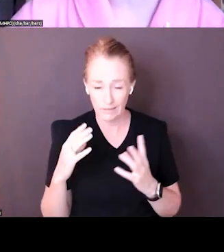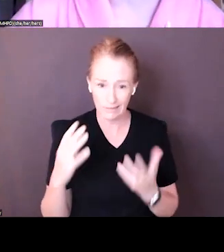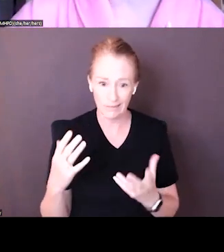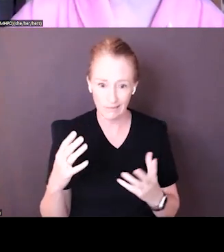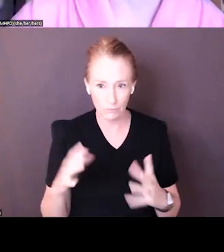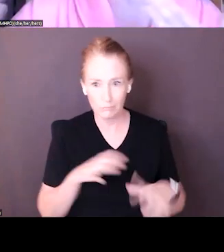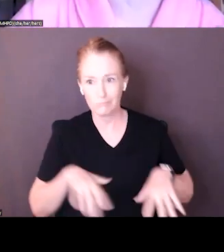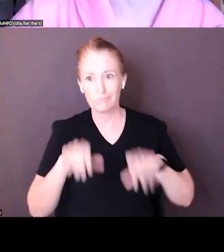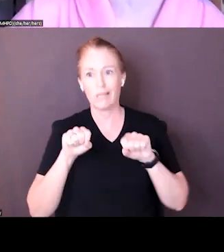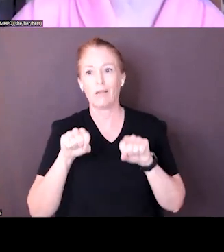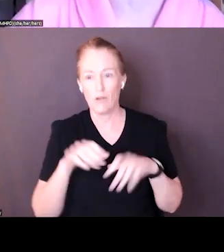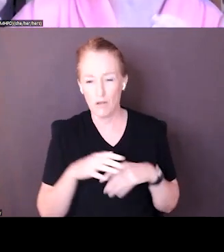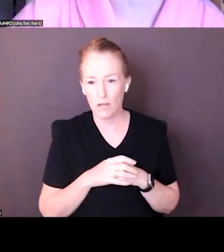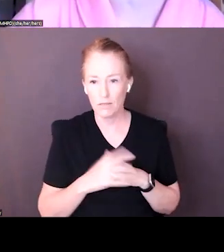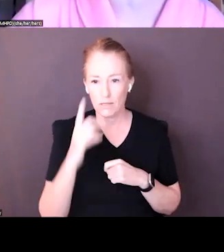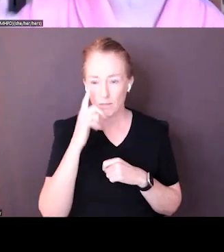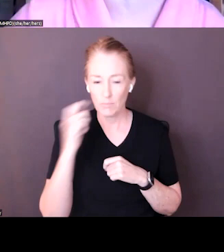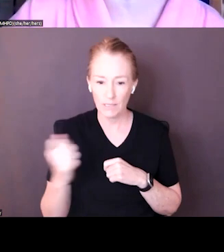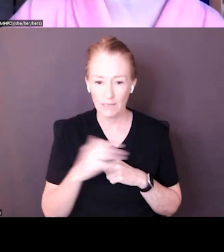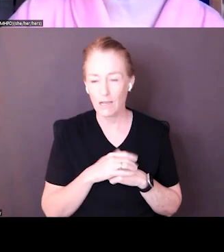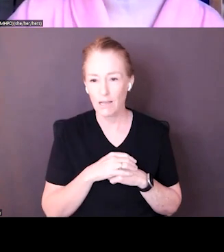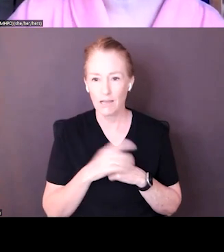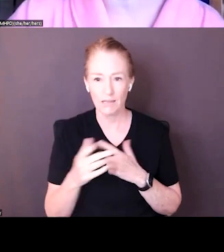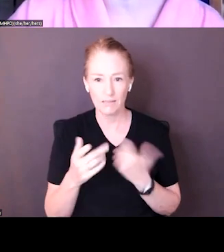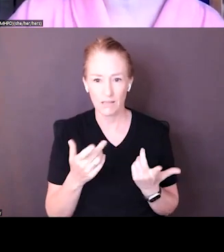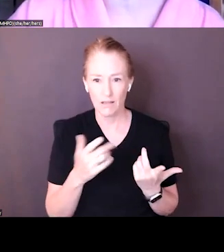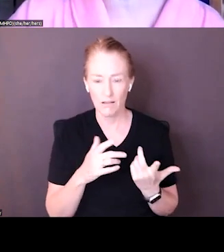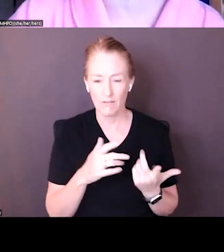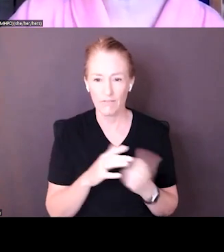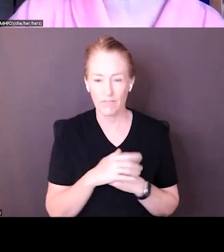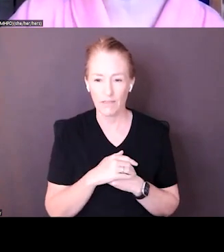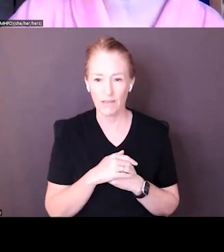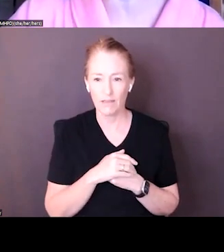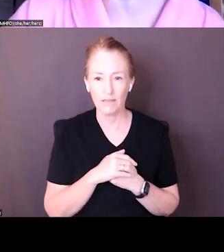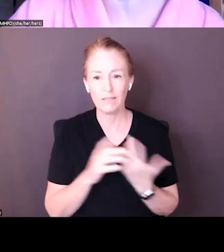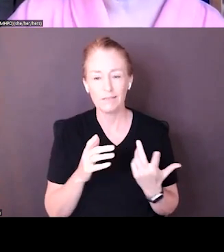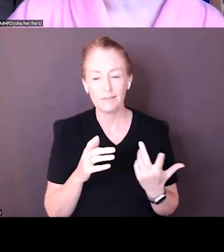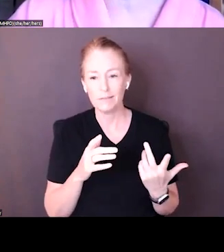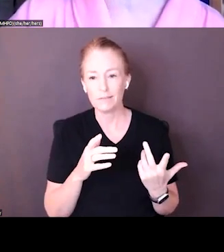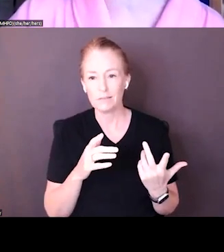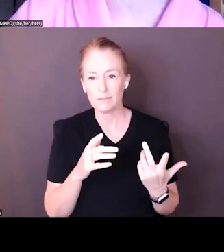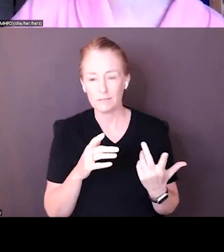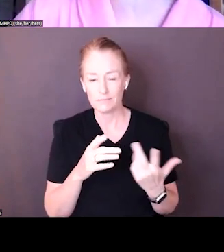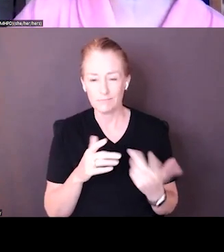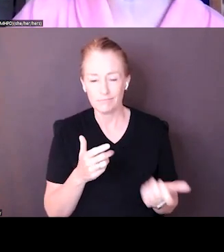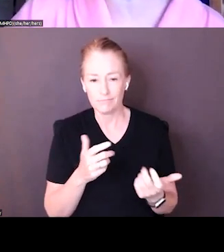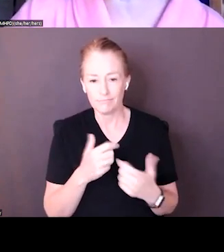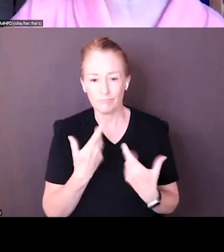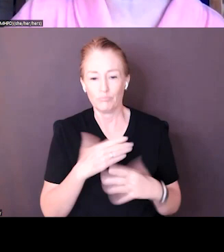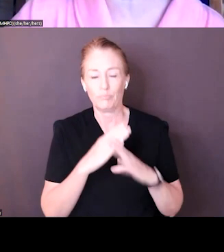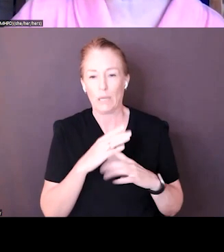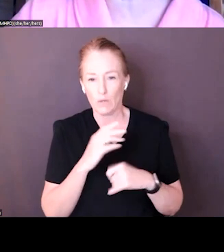the desire to advocate for people getting what they need. And so I also